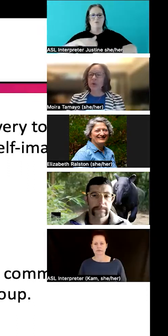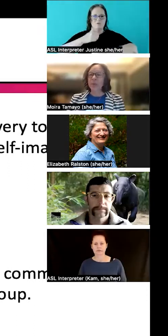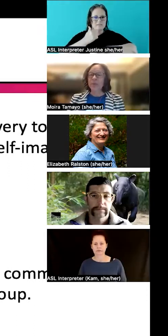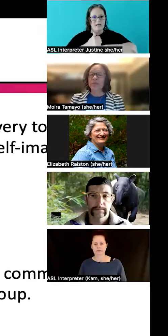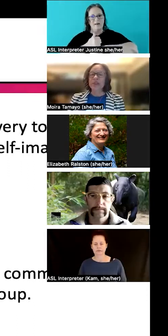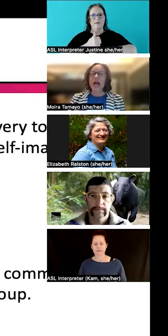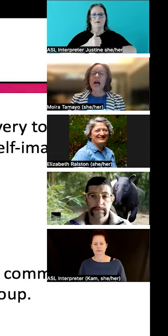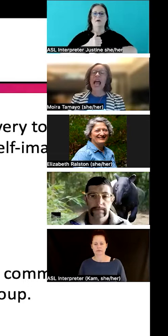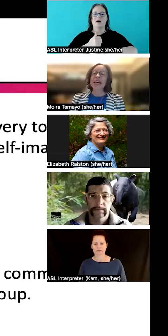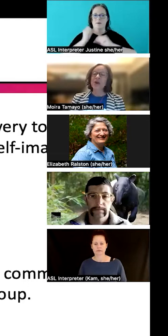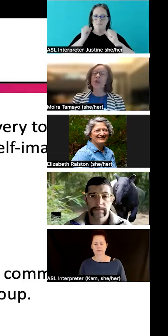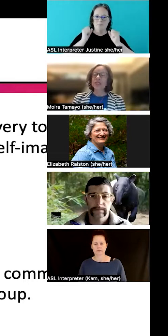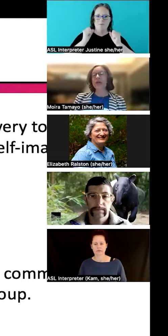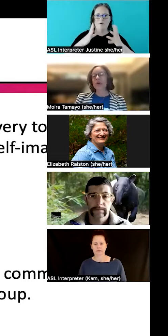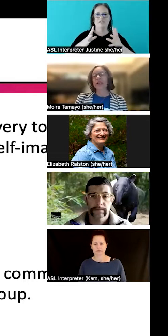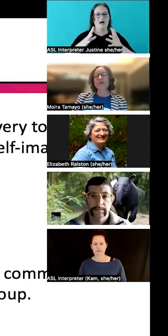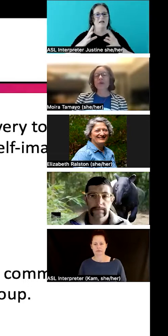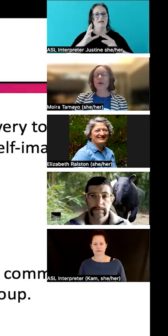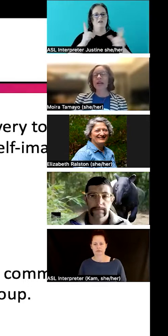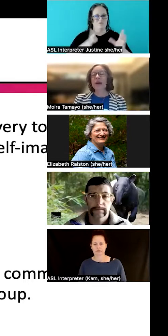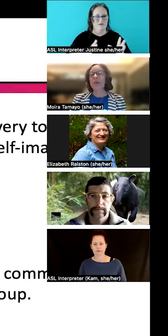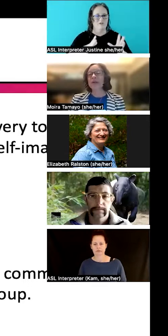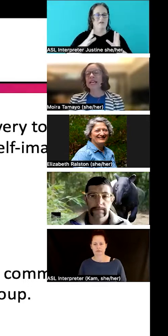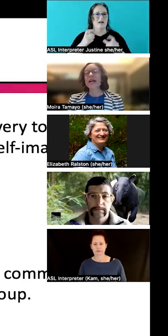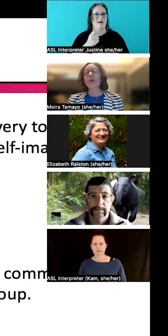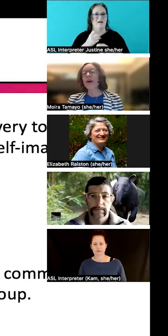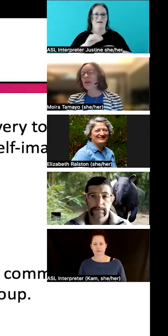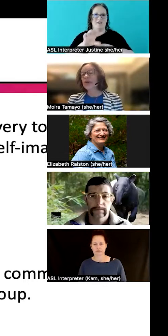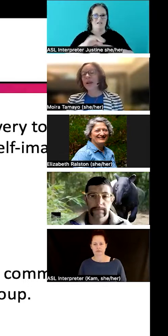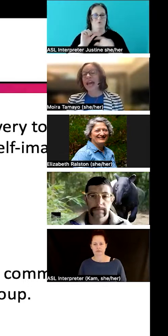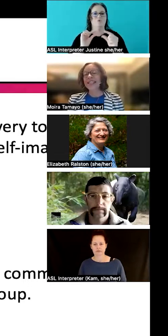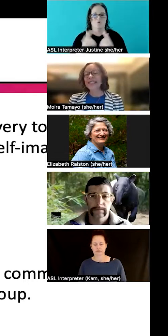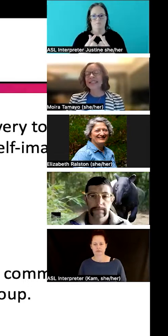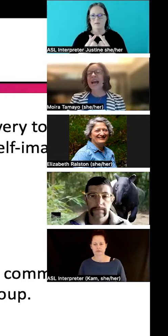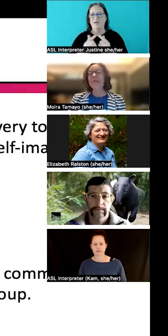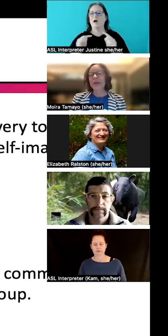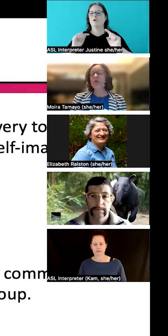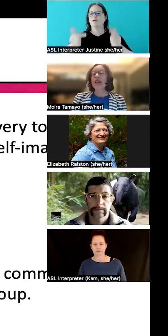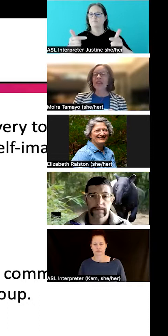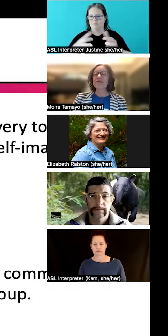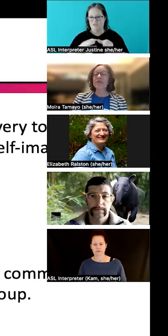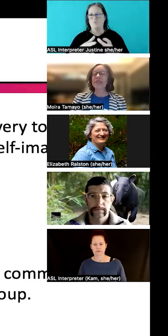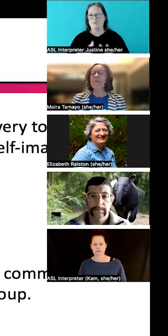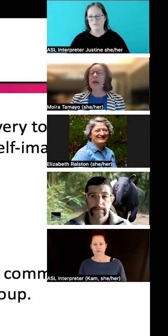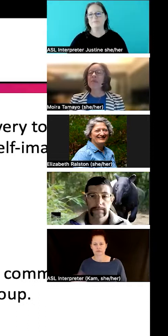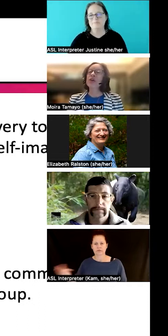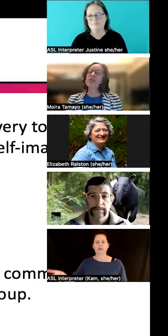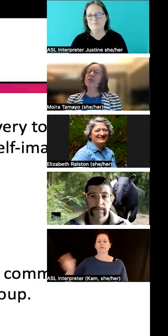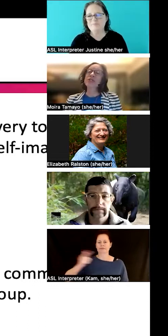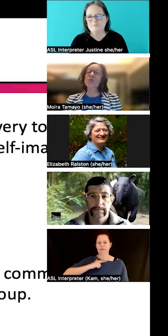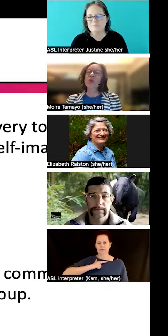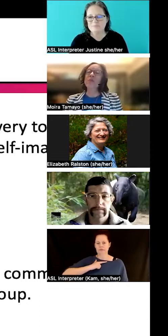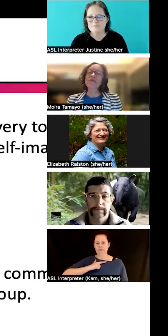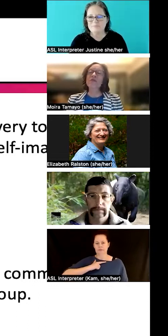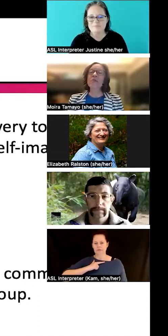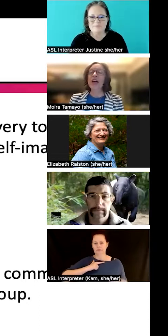advisory group, and also including those community members. Work on your plan and be creative. Maybe your